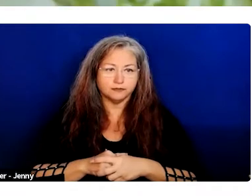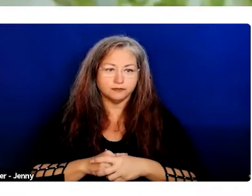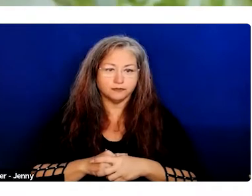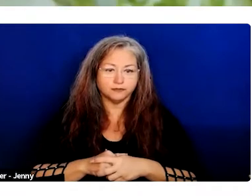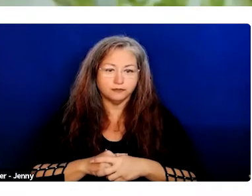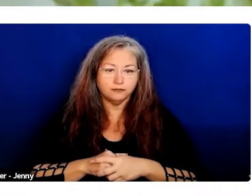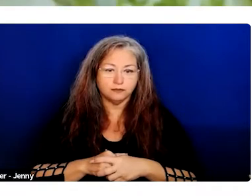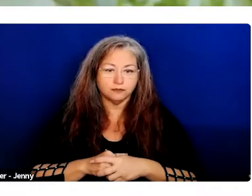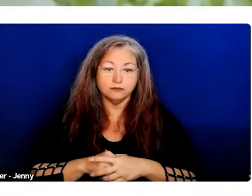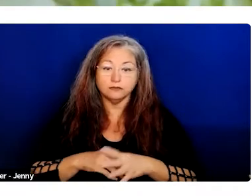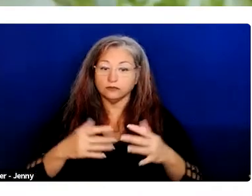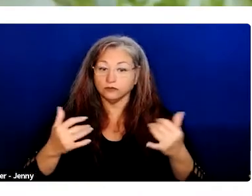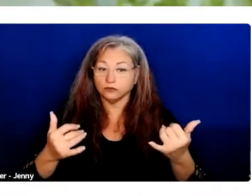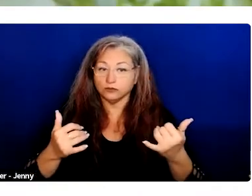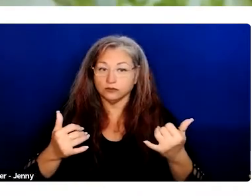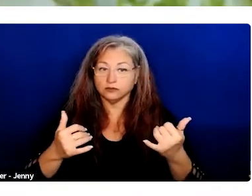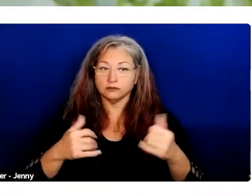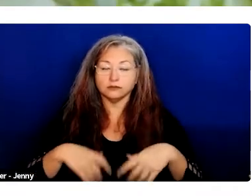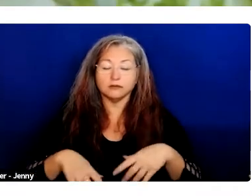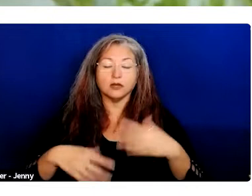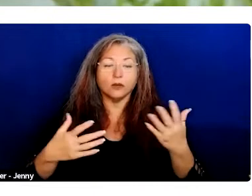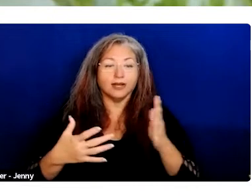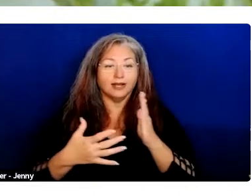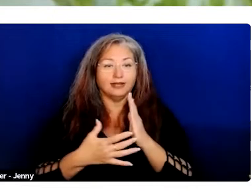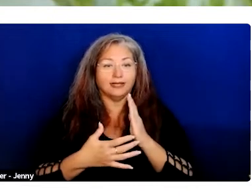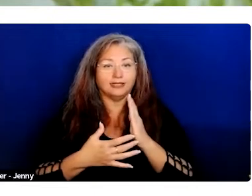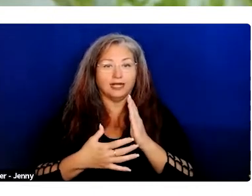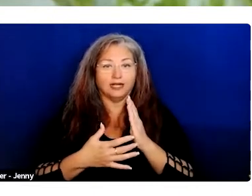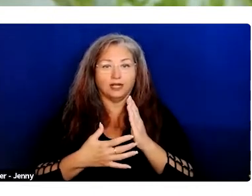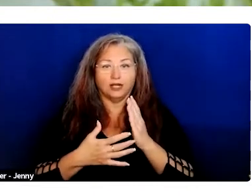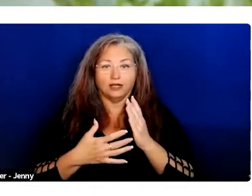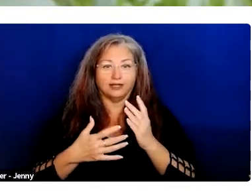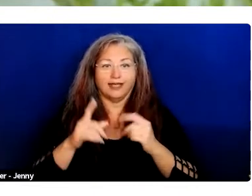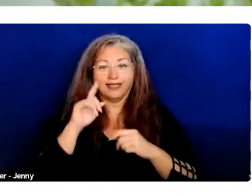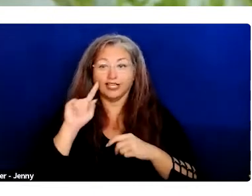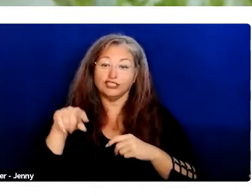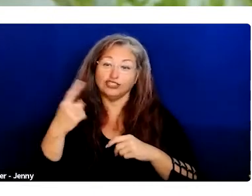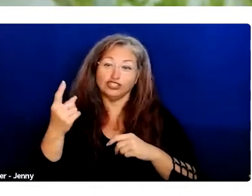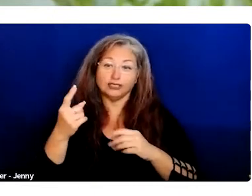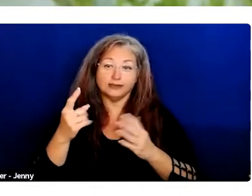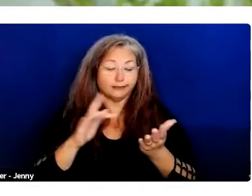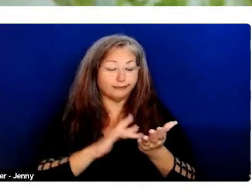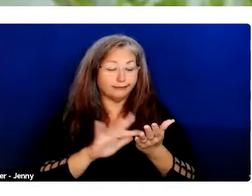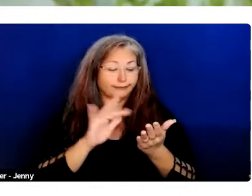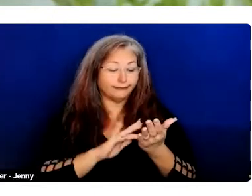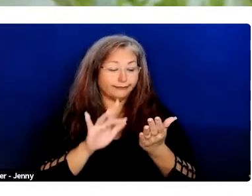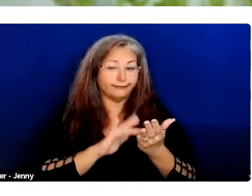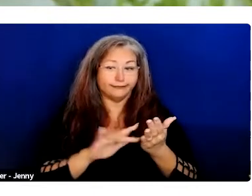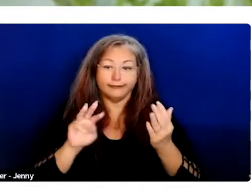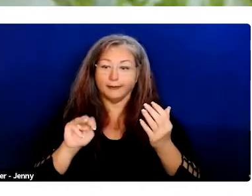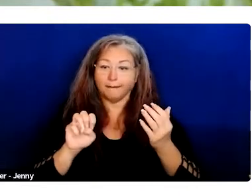So today, technology is more than scrolling through memes. It